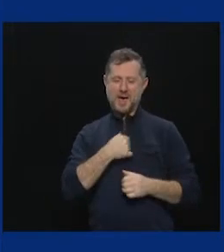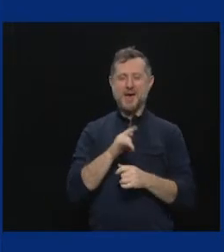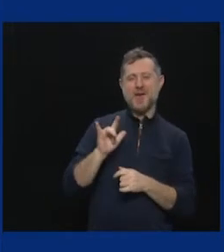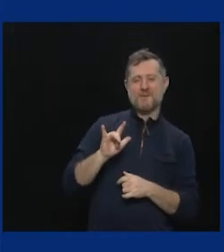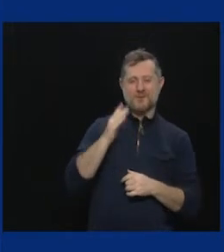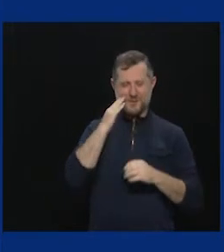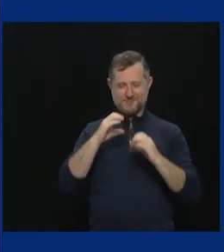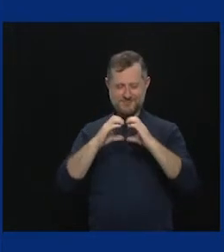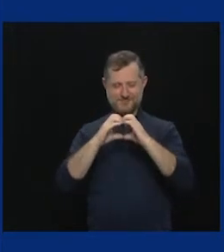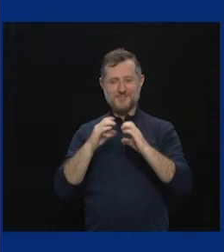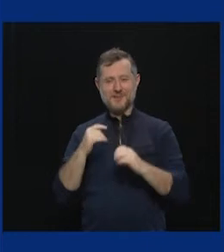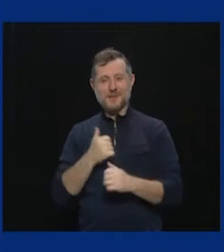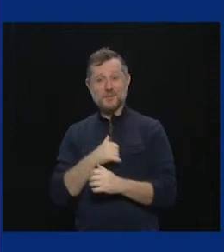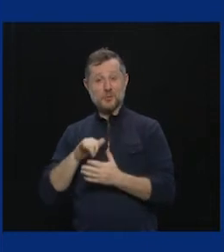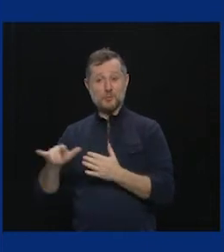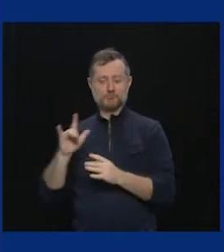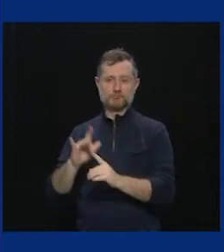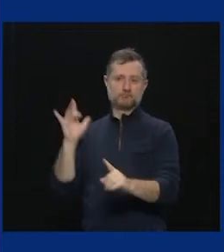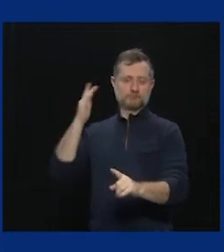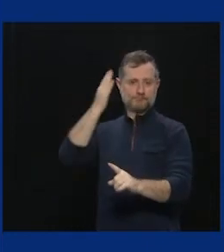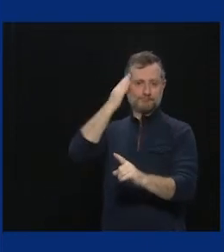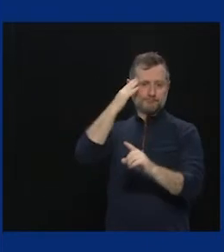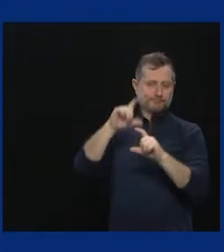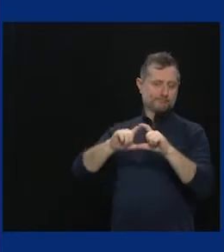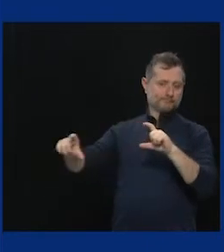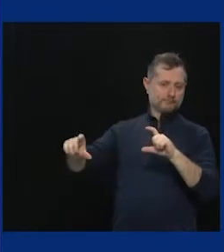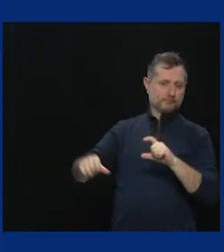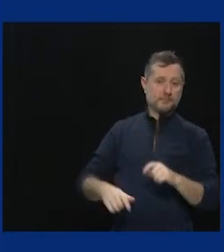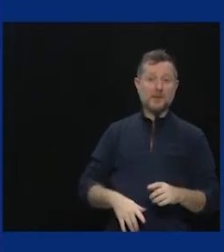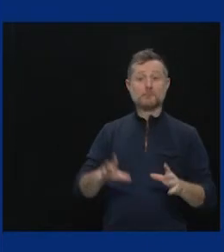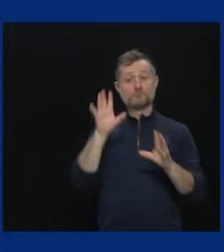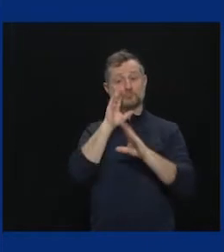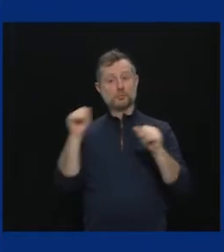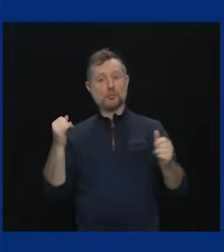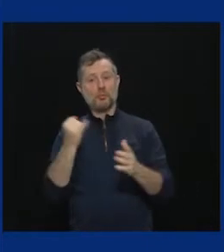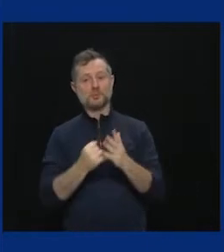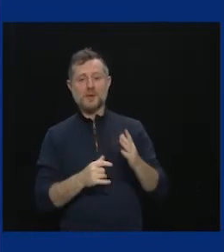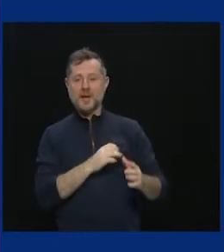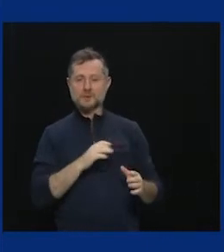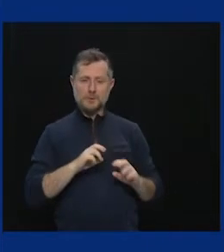Mara Manis, the New York State Council on the Arts president. Thank you, Mara, for all you do.